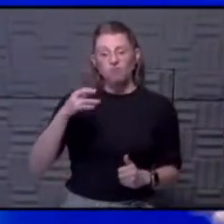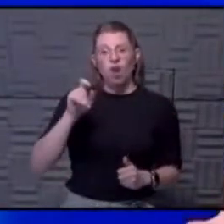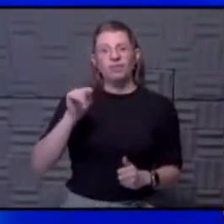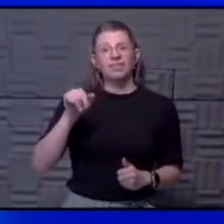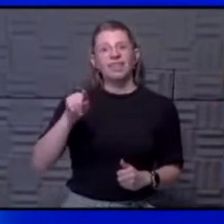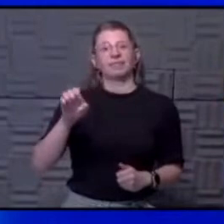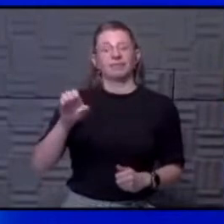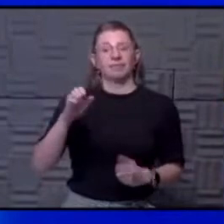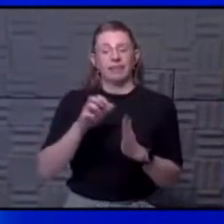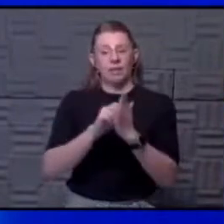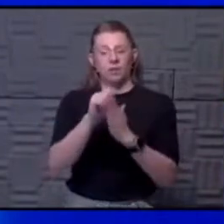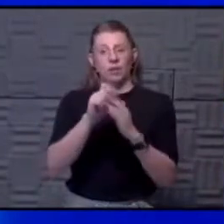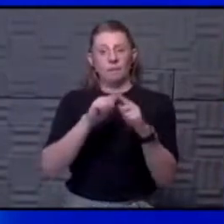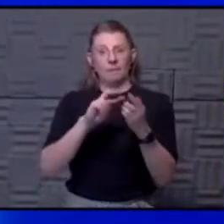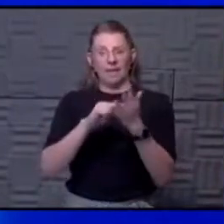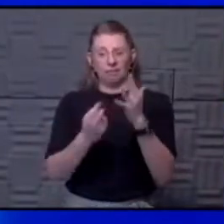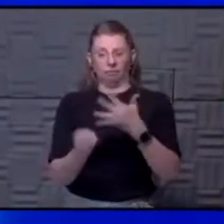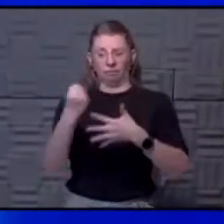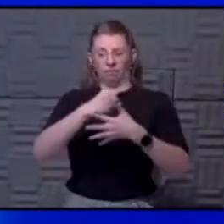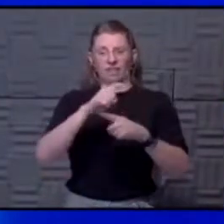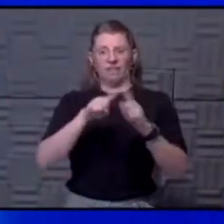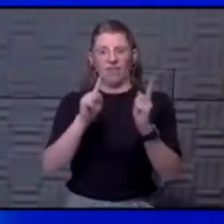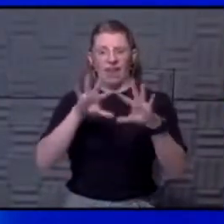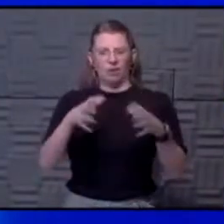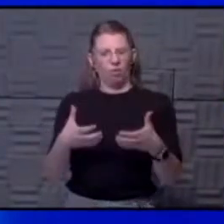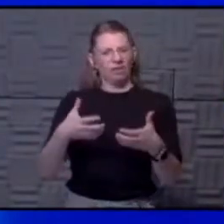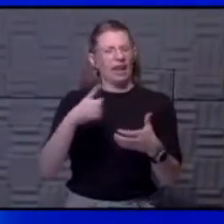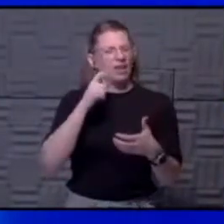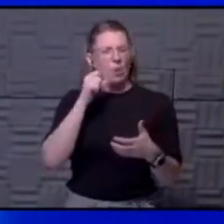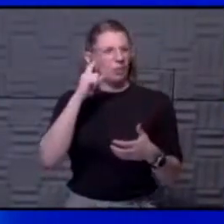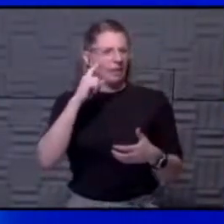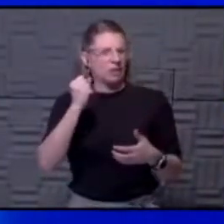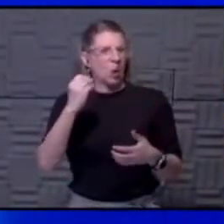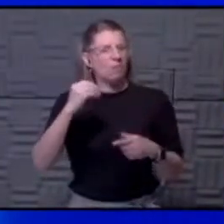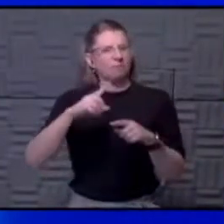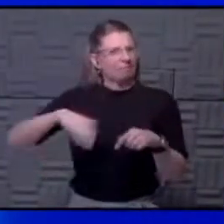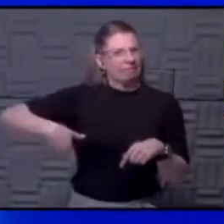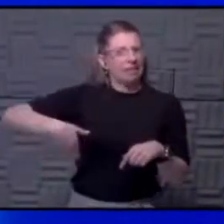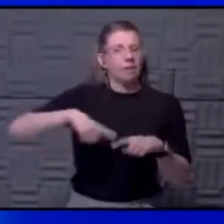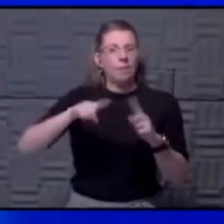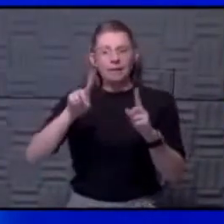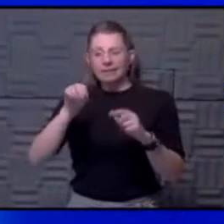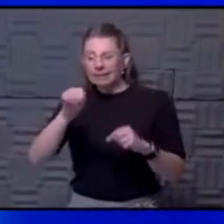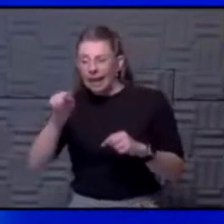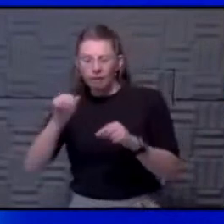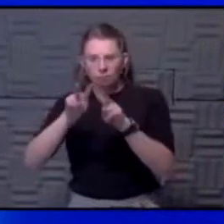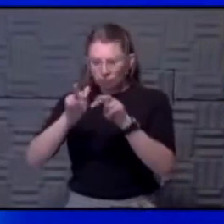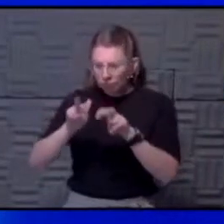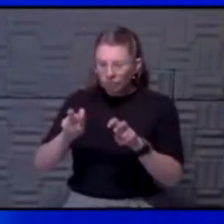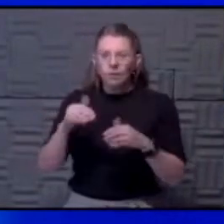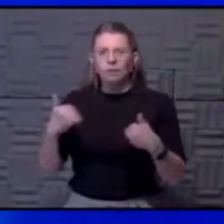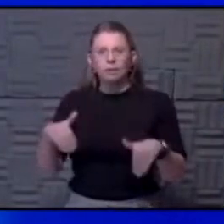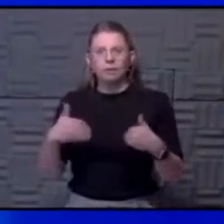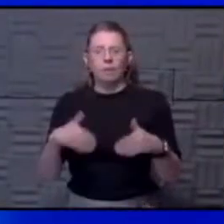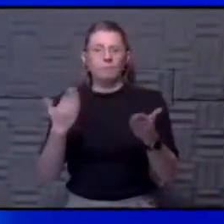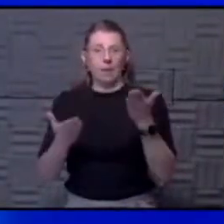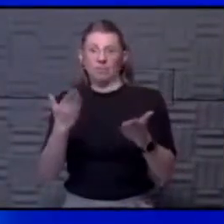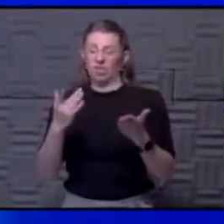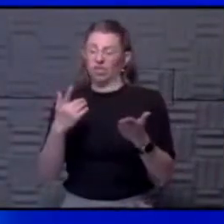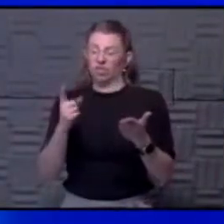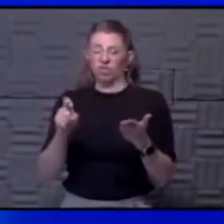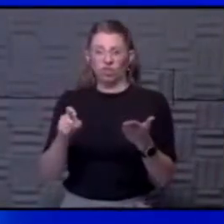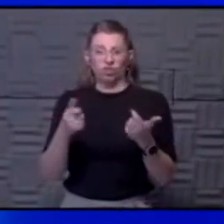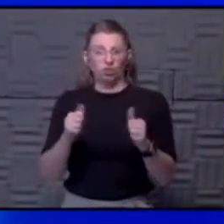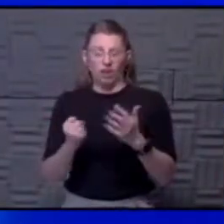put me in a different category? I don't think so, not yet. But nevertheless, as you look at the data, it makes you think, gosh, maybe we should just go ahead and